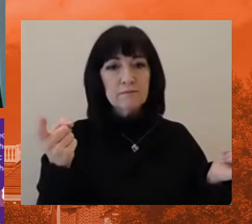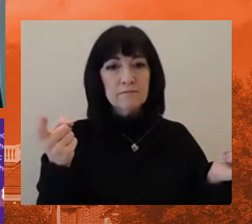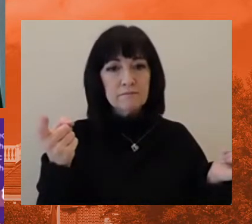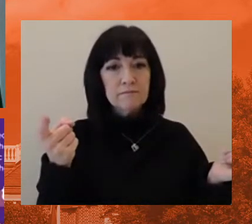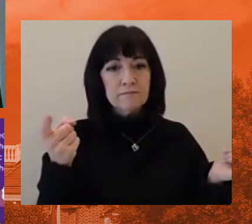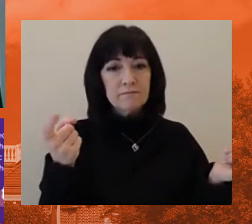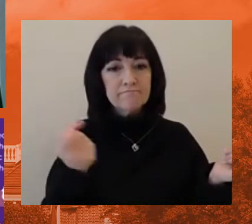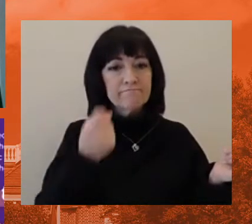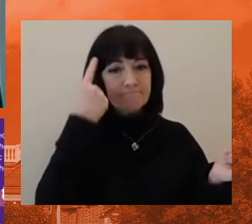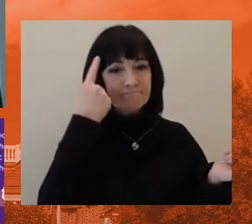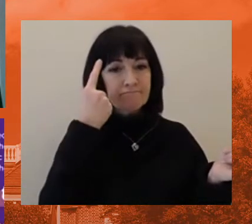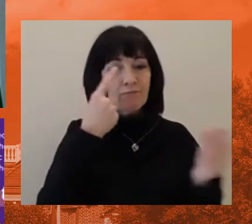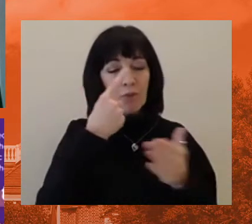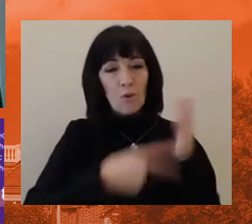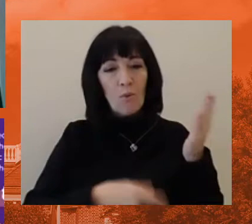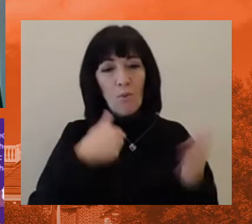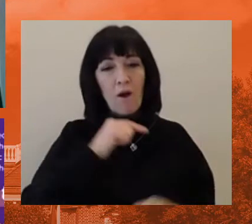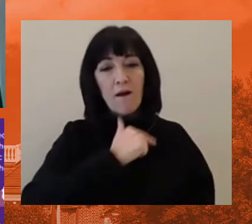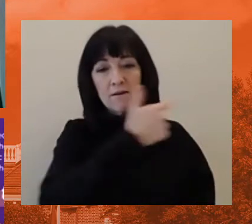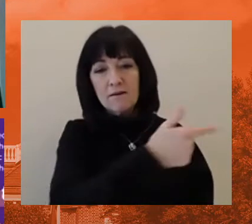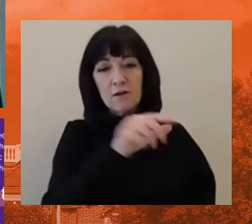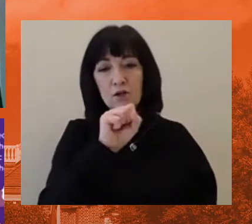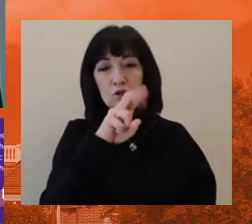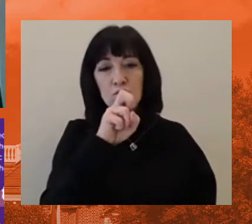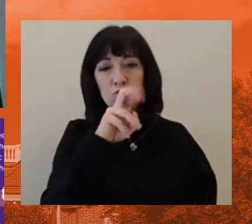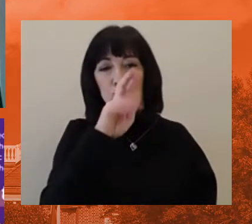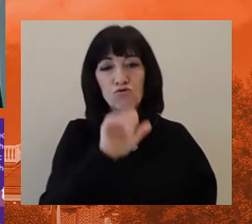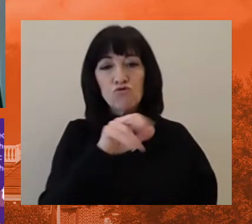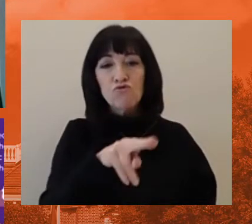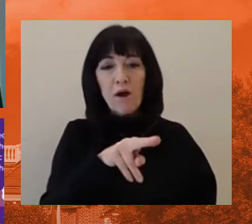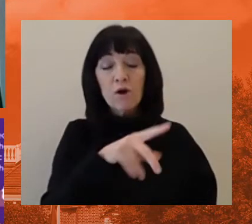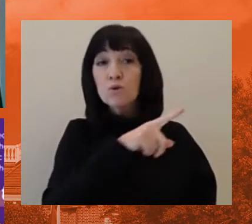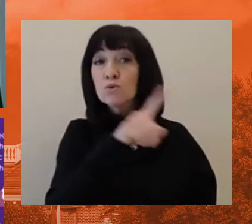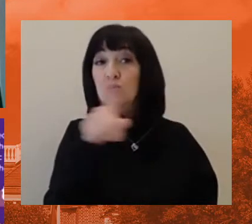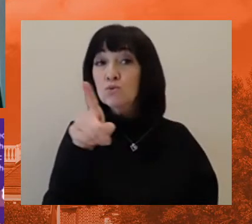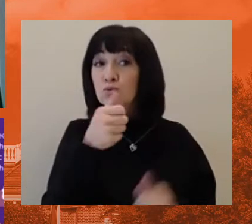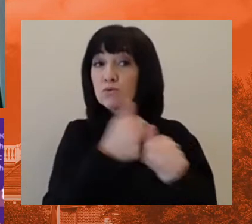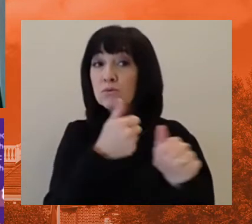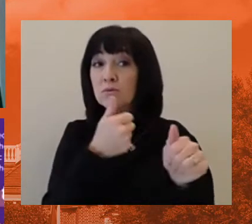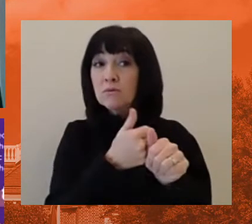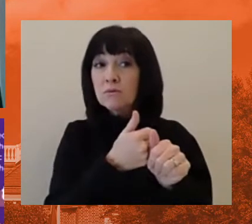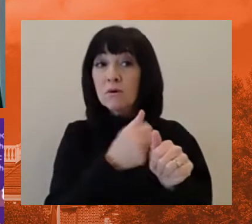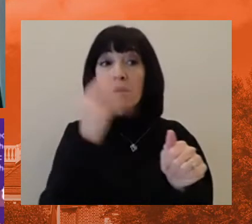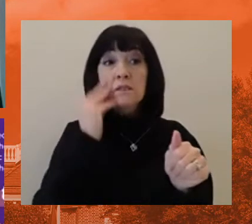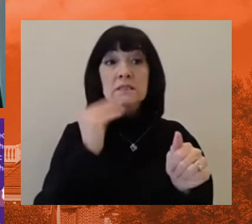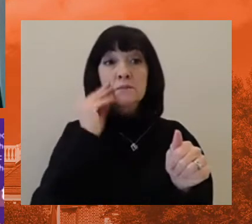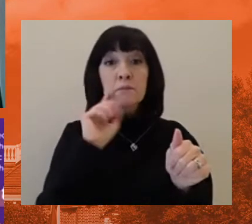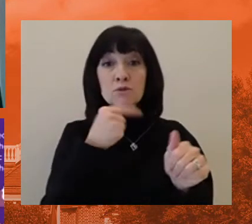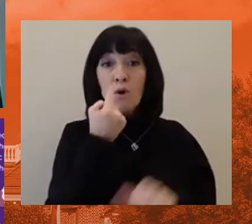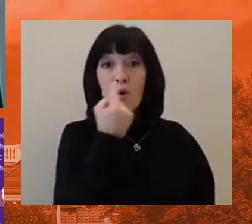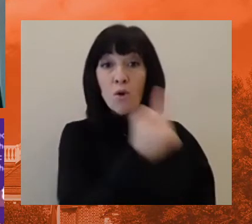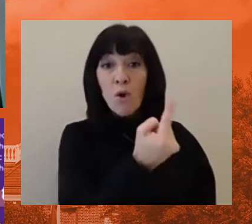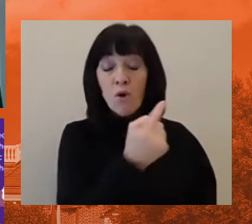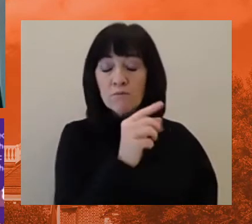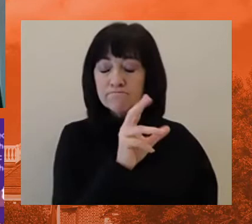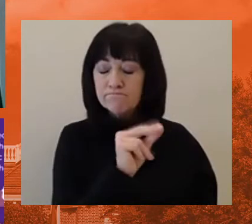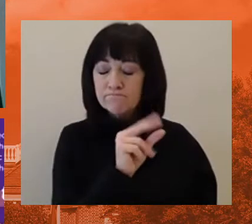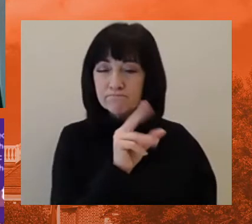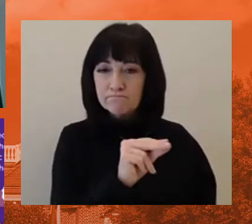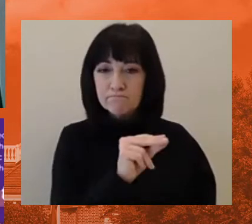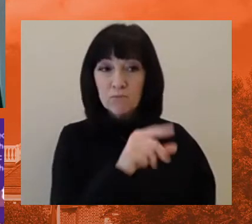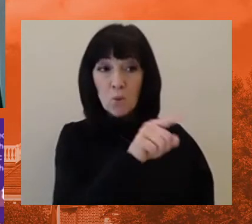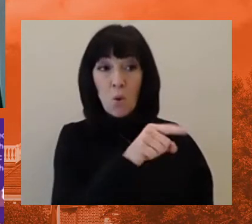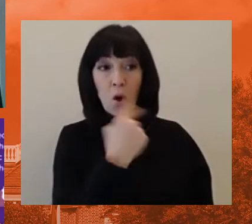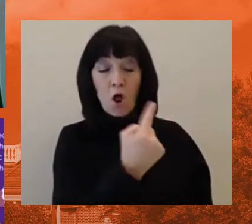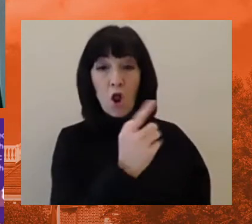Sue Ryan, who will speak next, and that is, you are not alone. We are all here to help guide